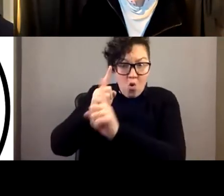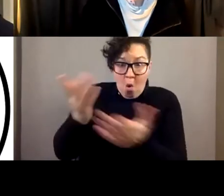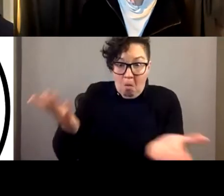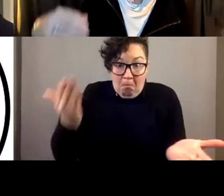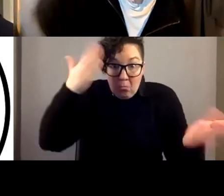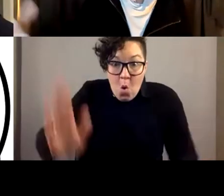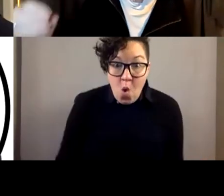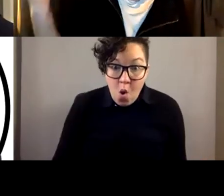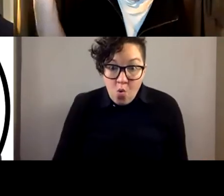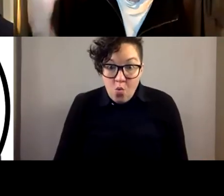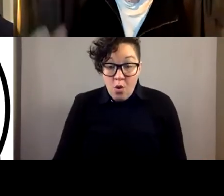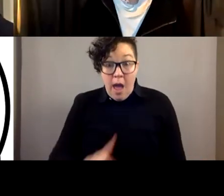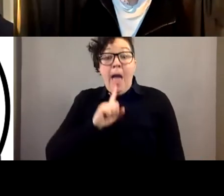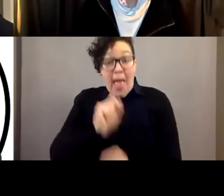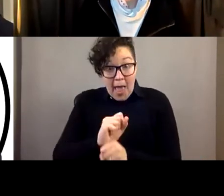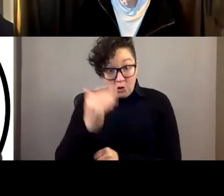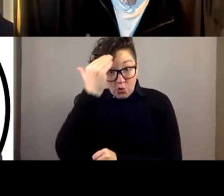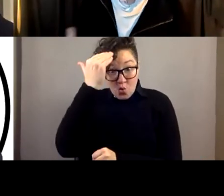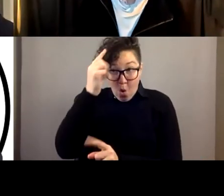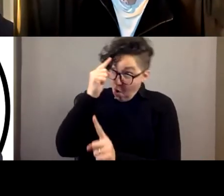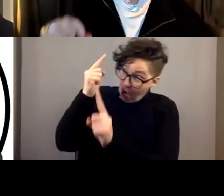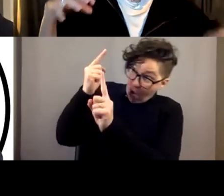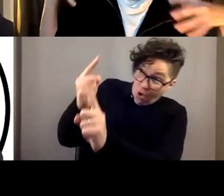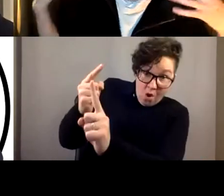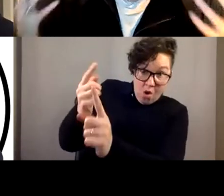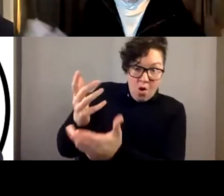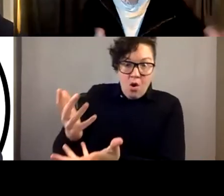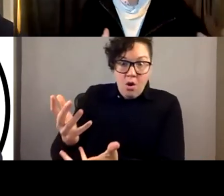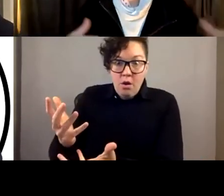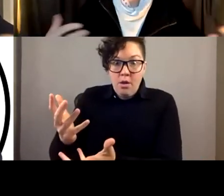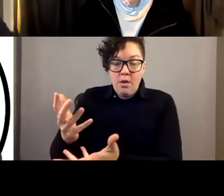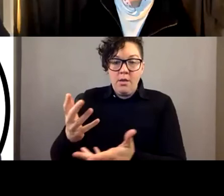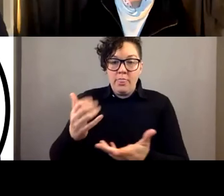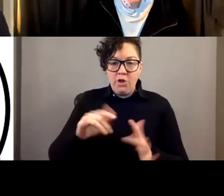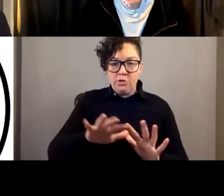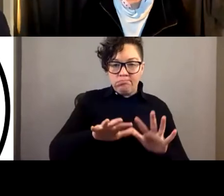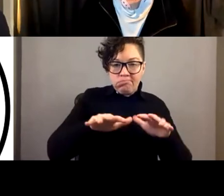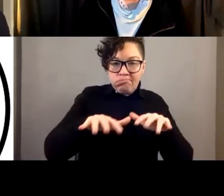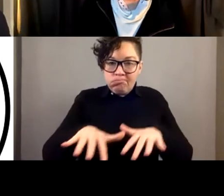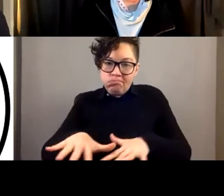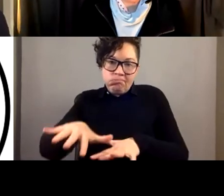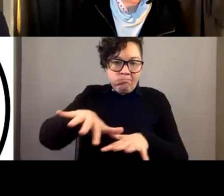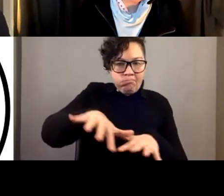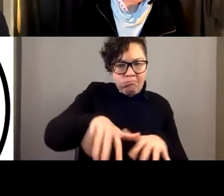the point at which the object almost comes out in the embodiment of,